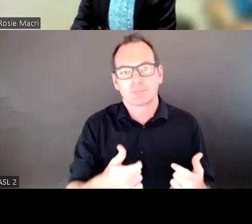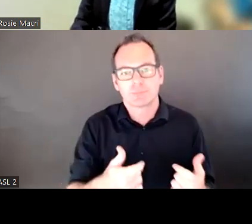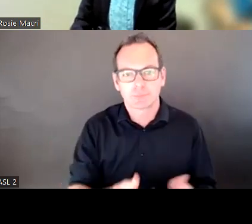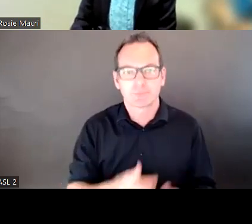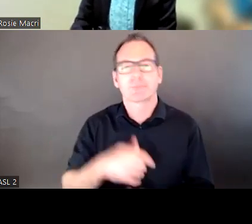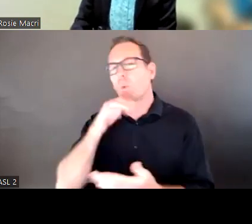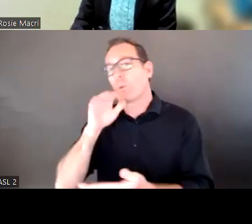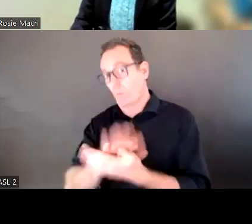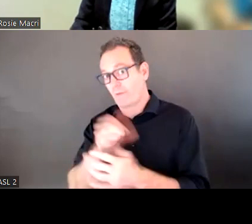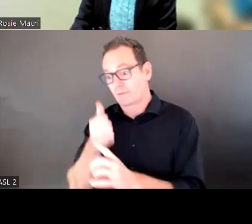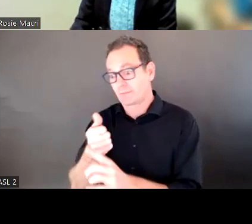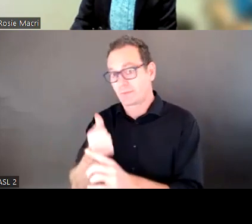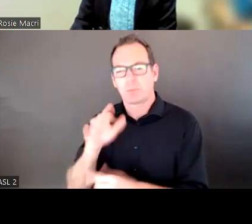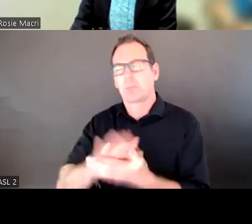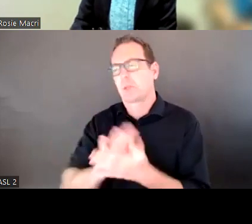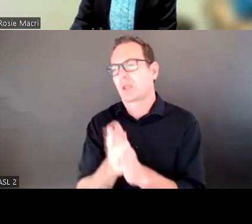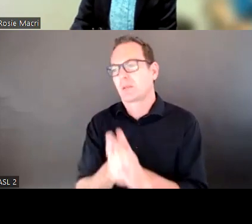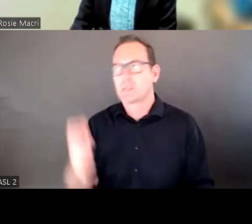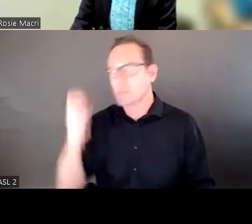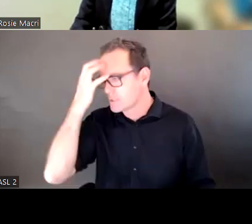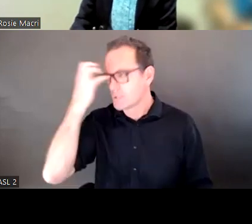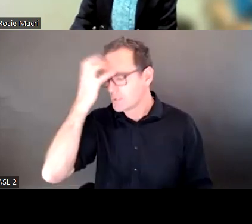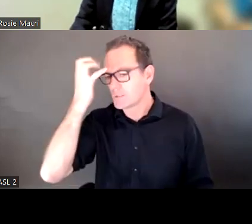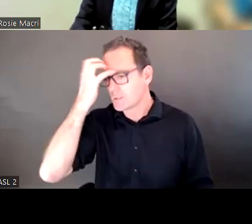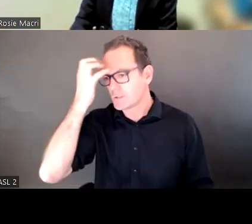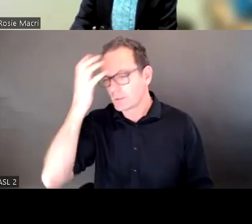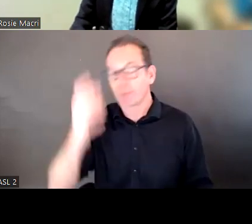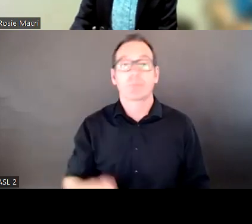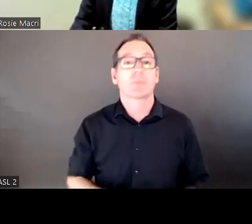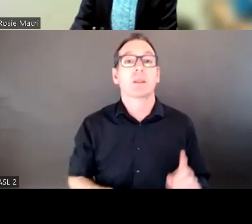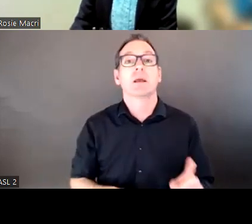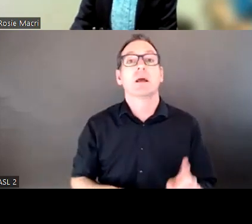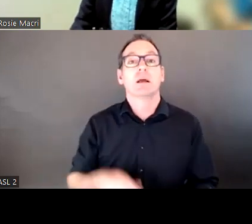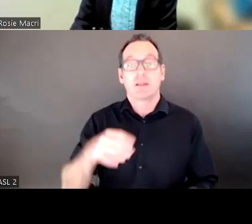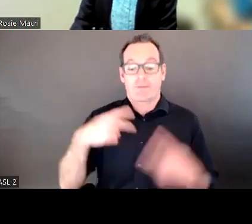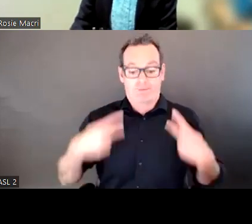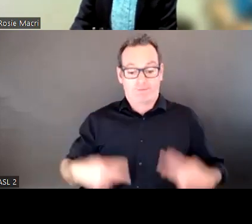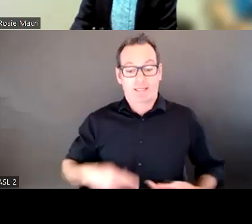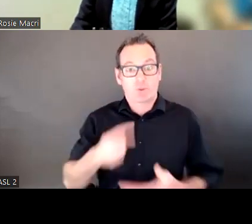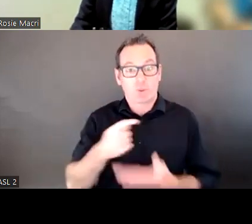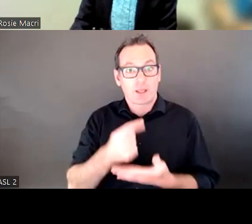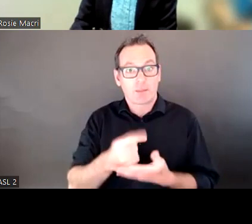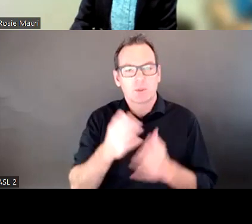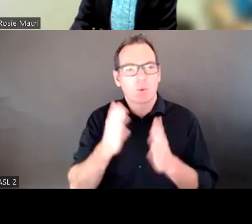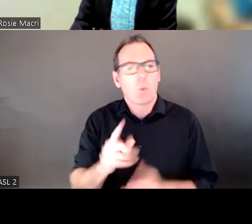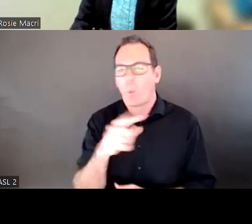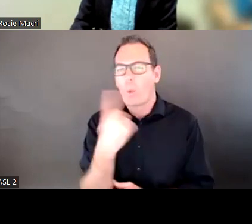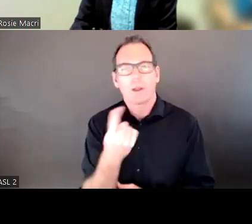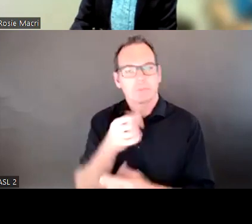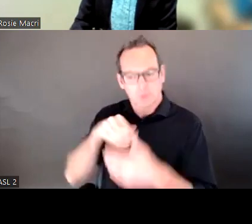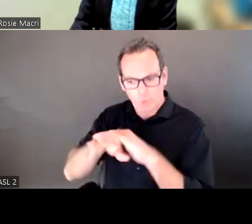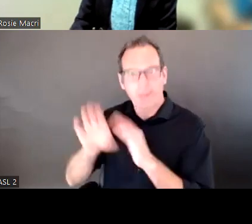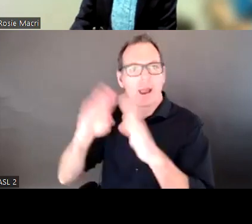agitated, and the physiotherapist is the only person Dave's wife will let in, and she works hard to maintain their